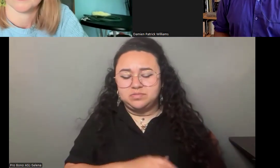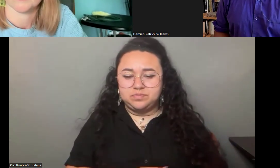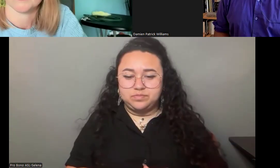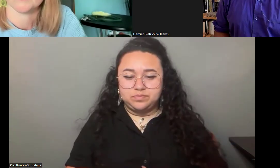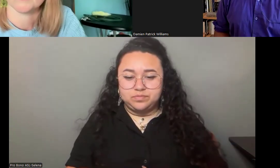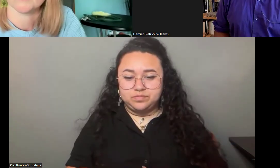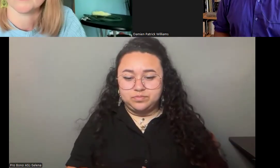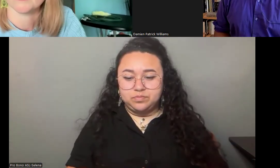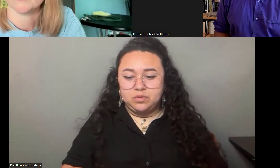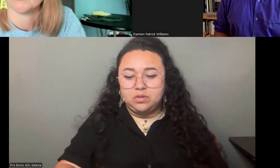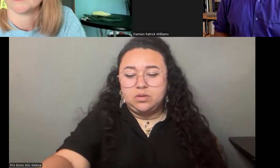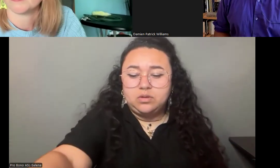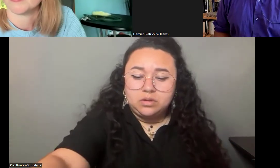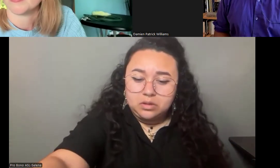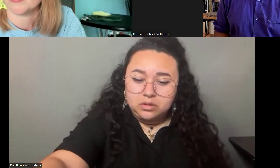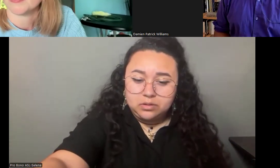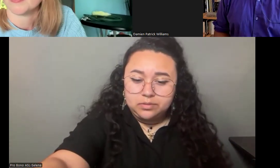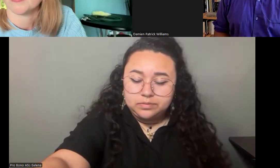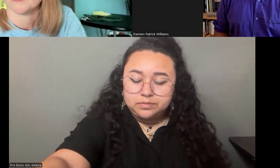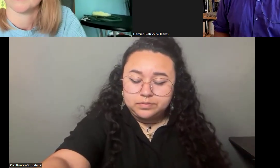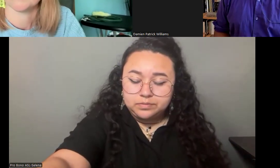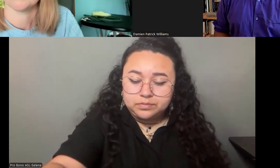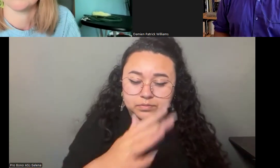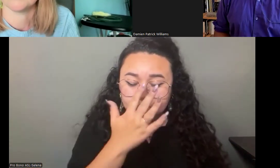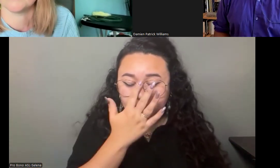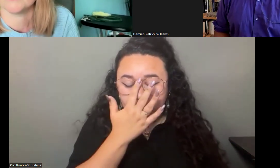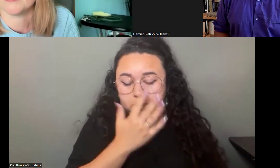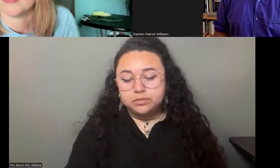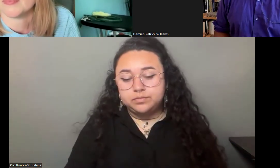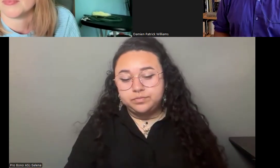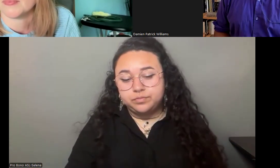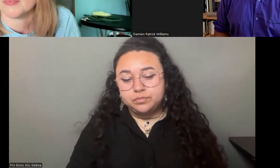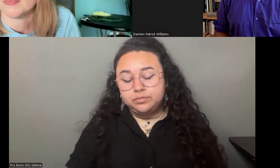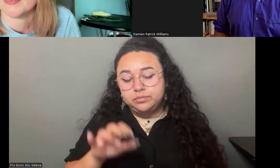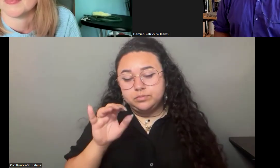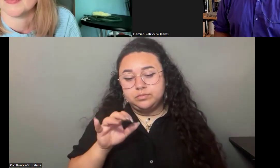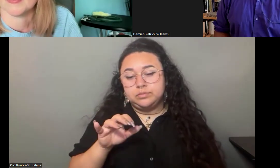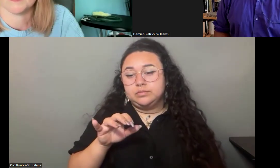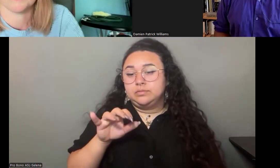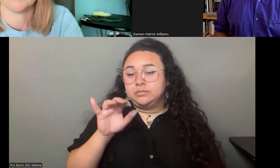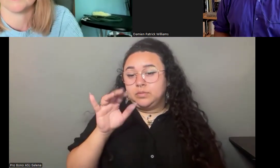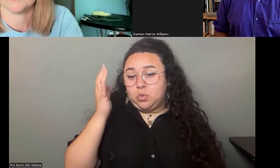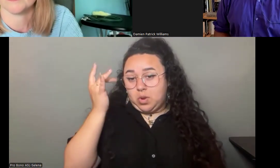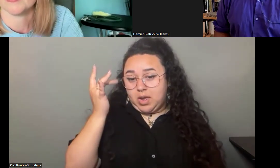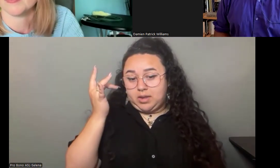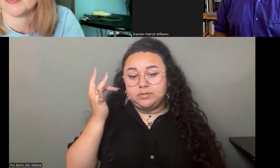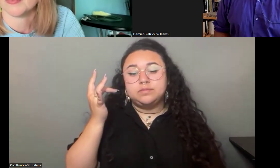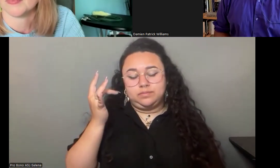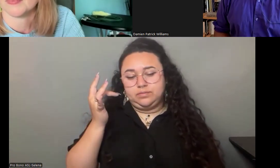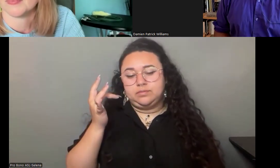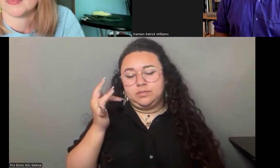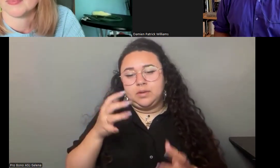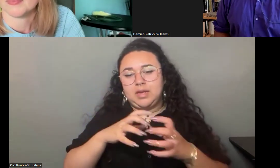right? Because it's always been about this intersection